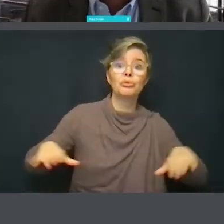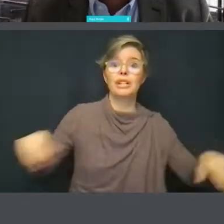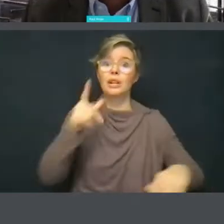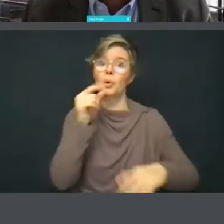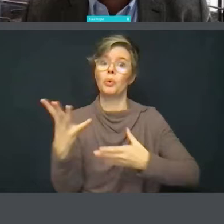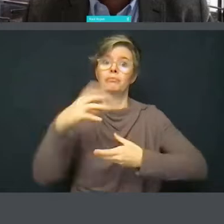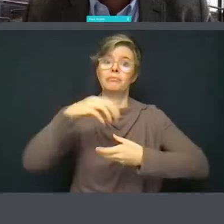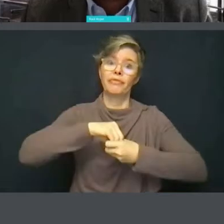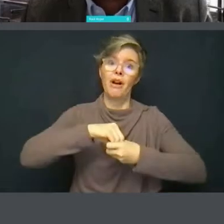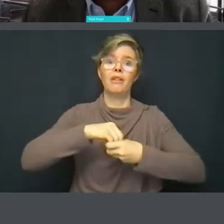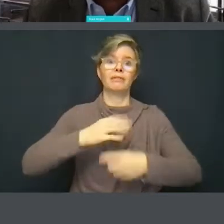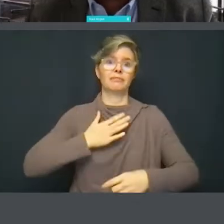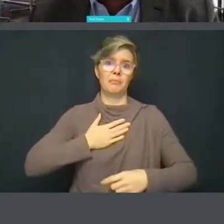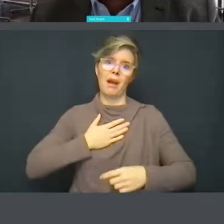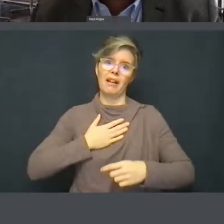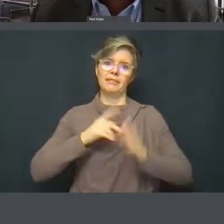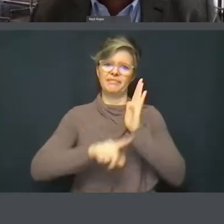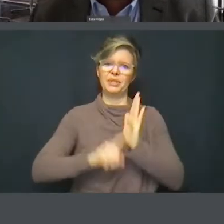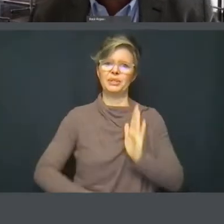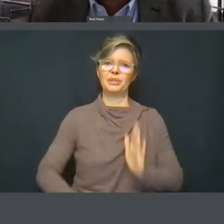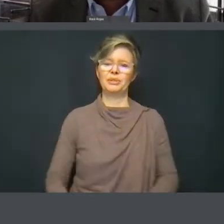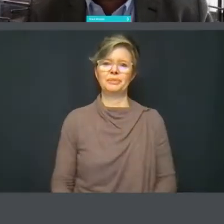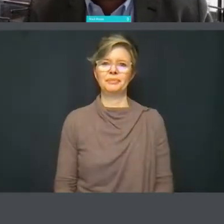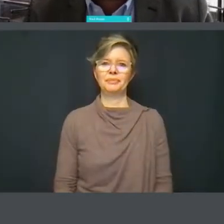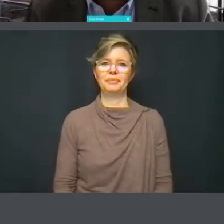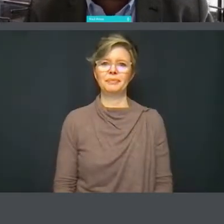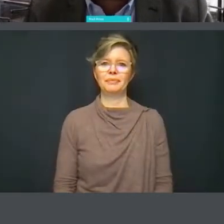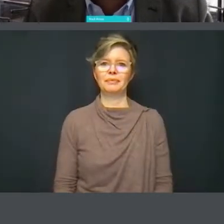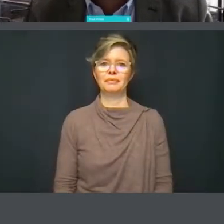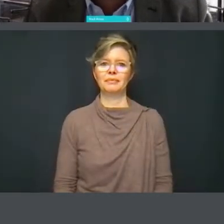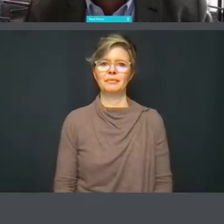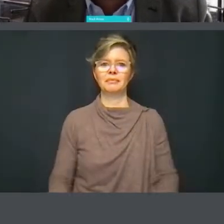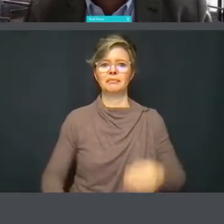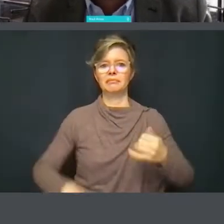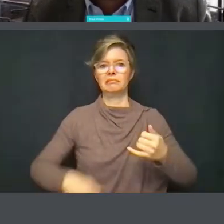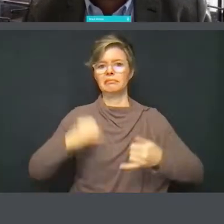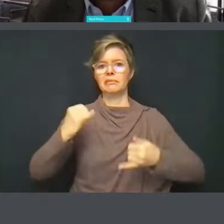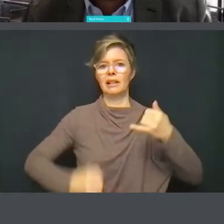with this population. And finally, support from various